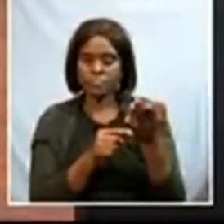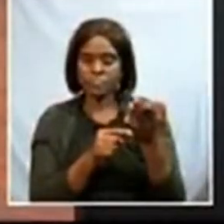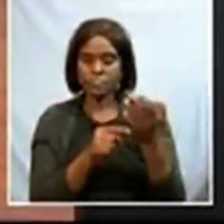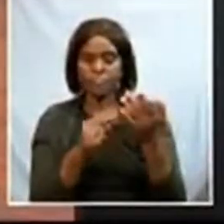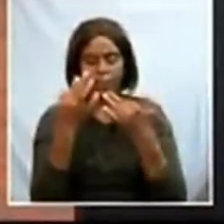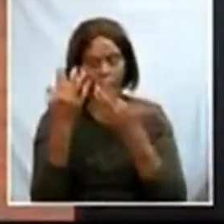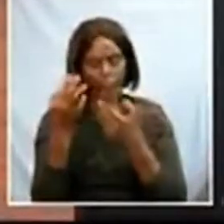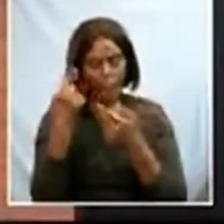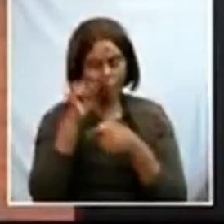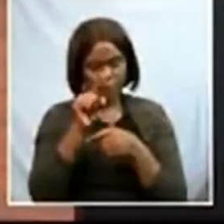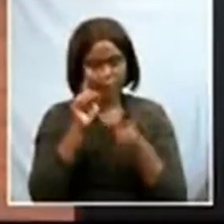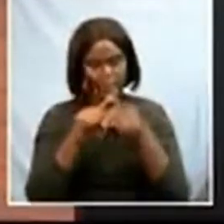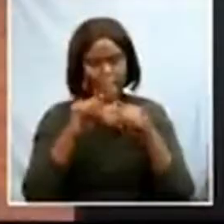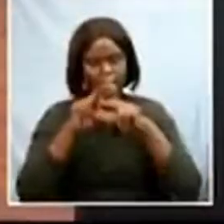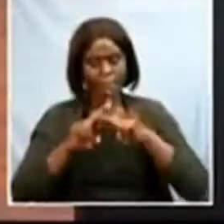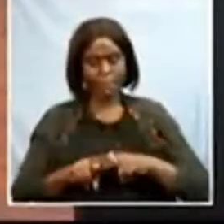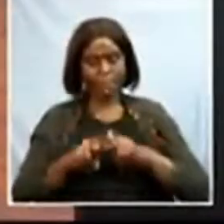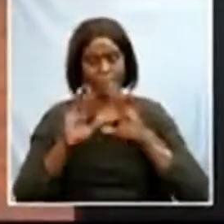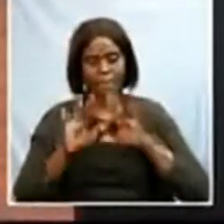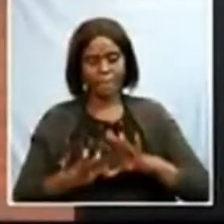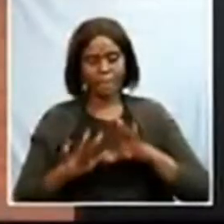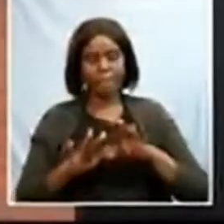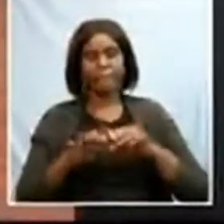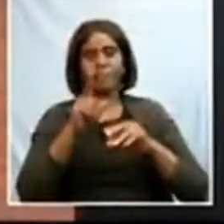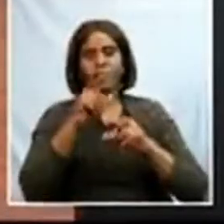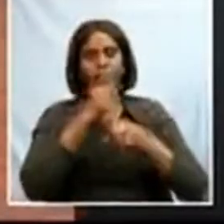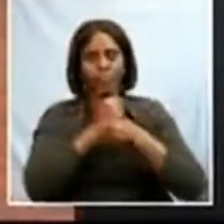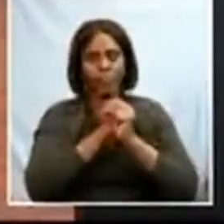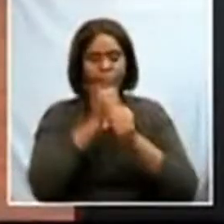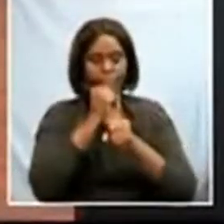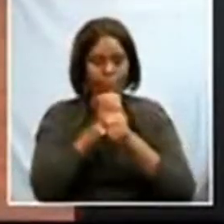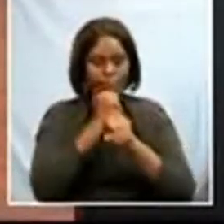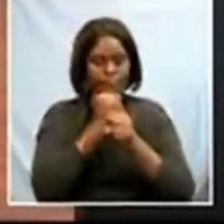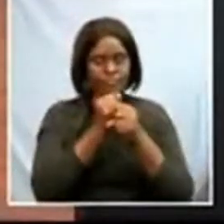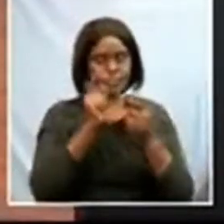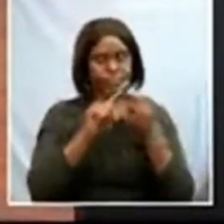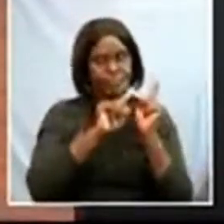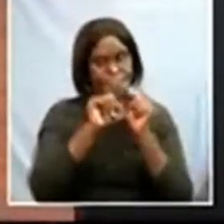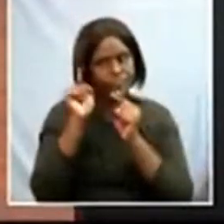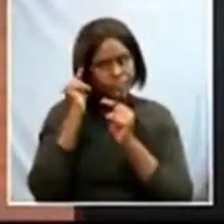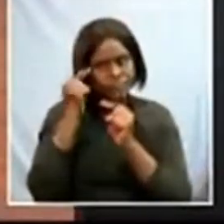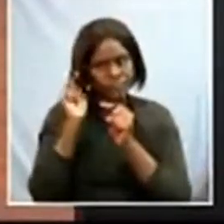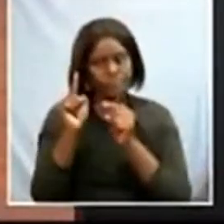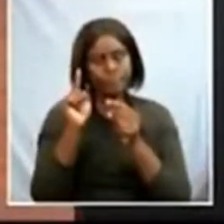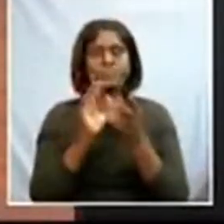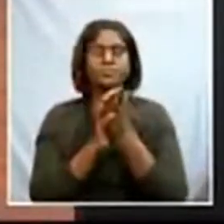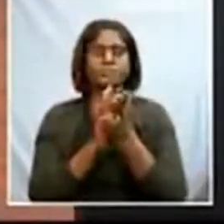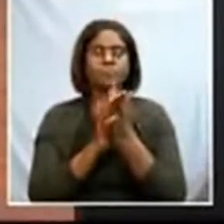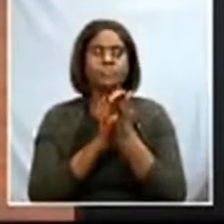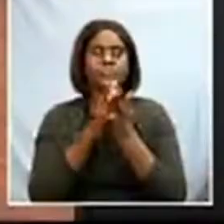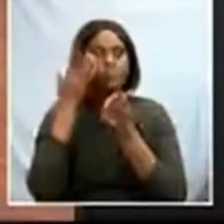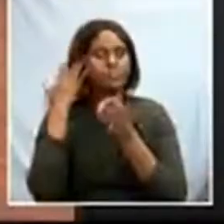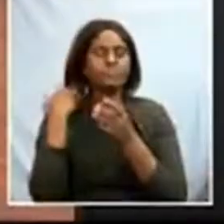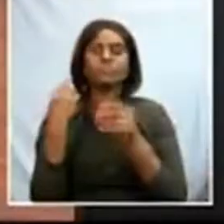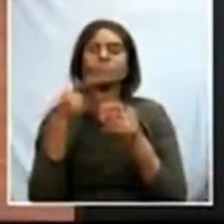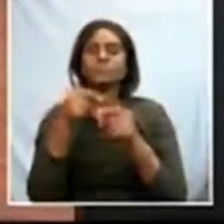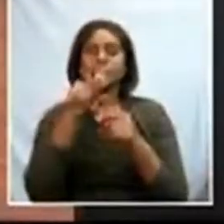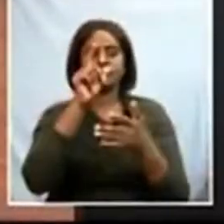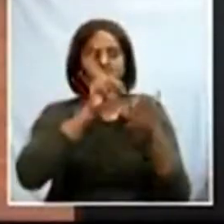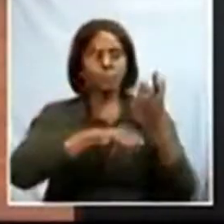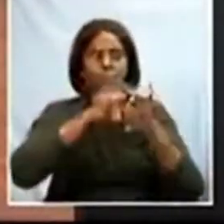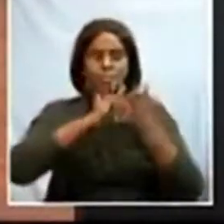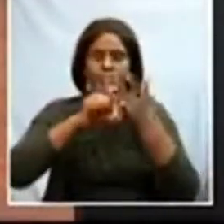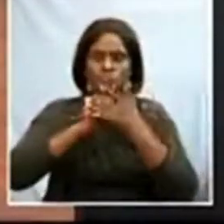were waiting for you to sit down. Did you make an effort to go to that school so that you